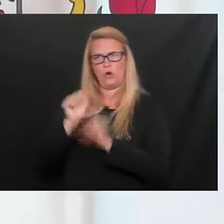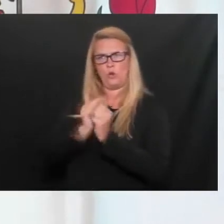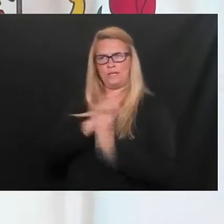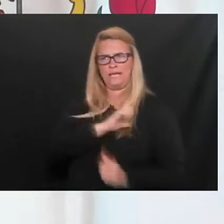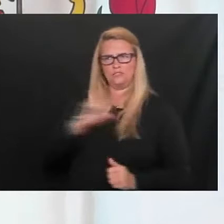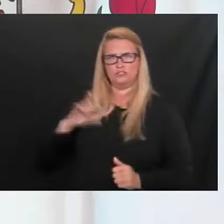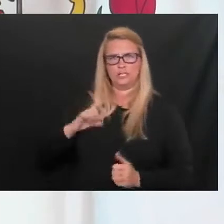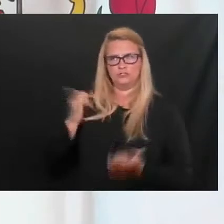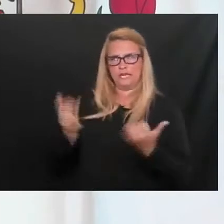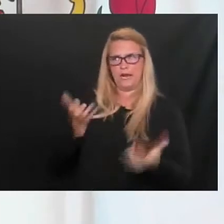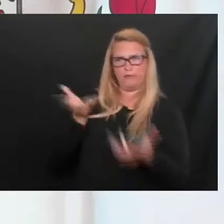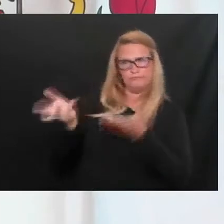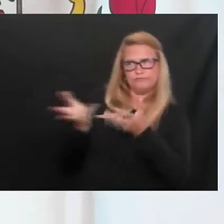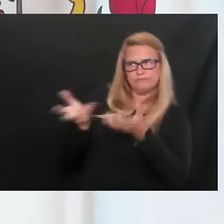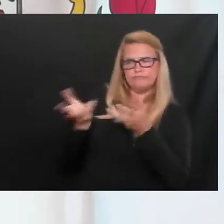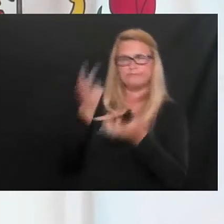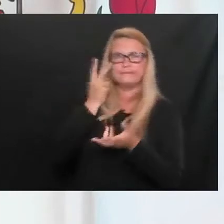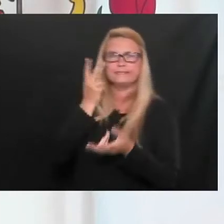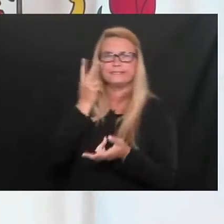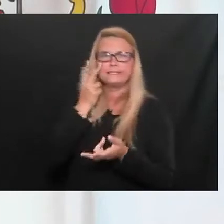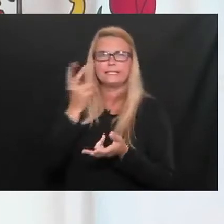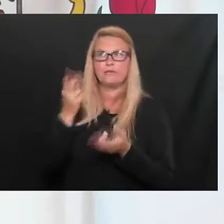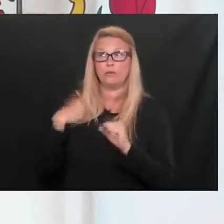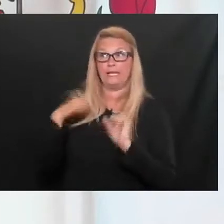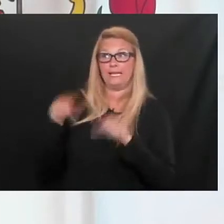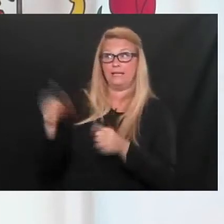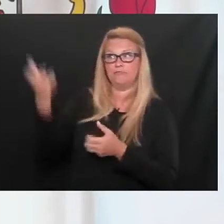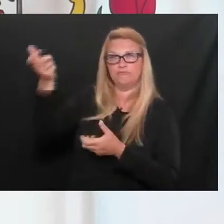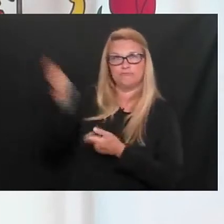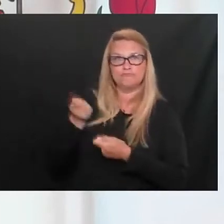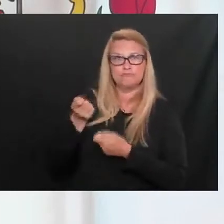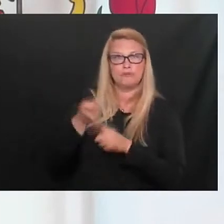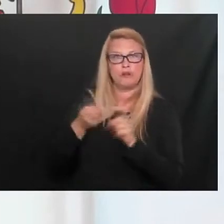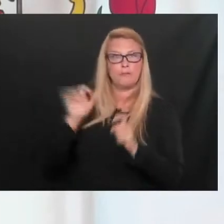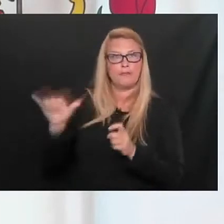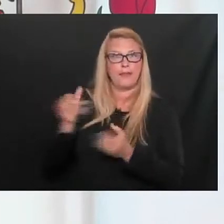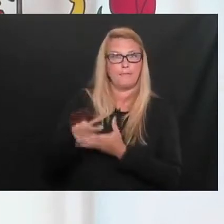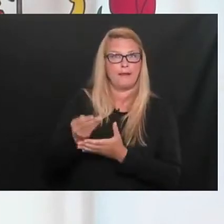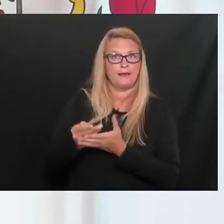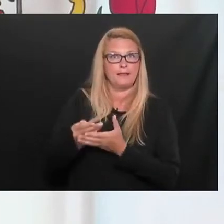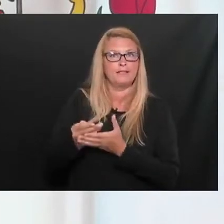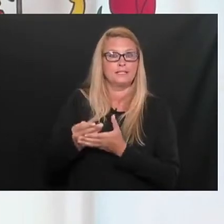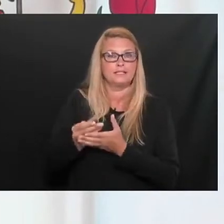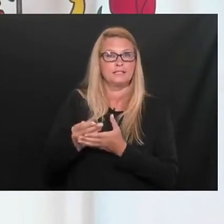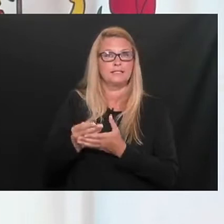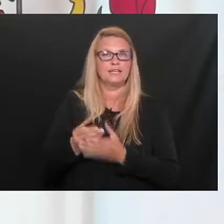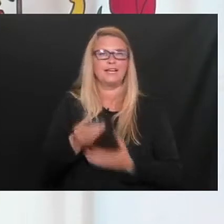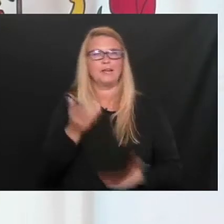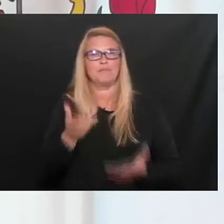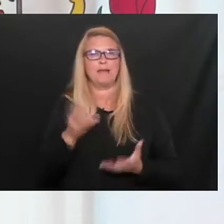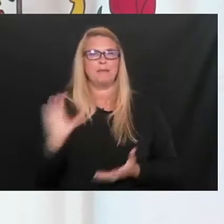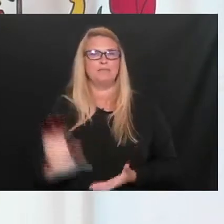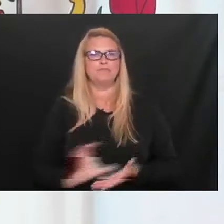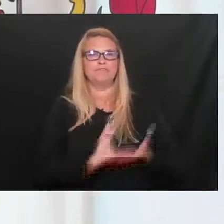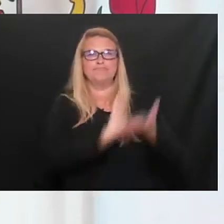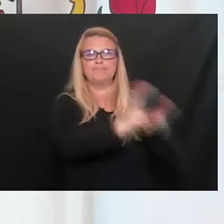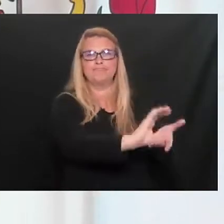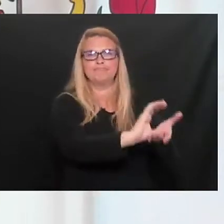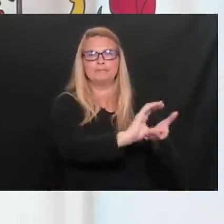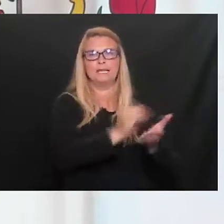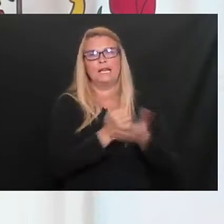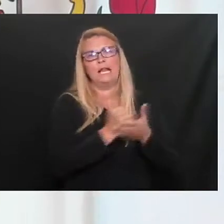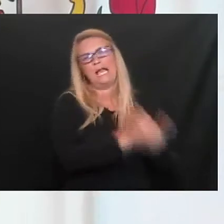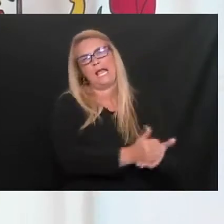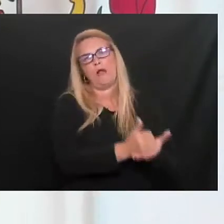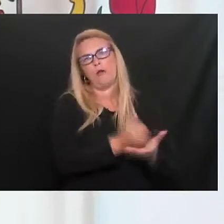see, if we can access those and maybe be able to take another little bump at trying to get rid of a little bit more of